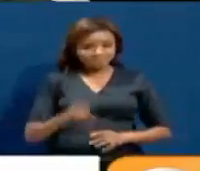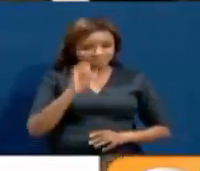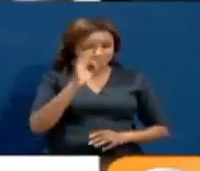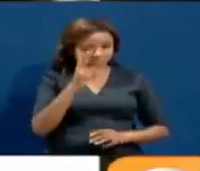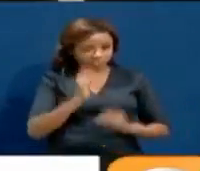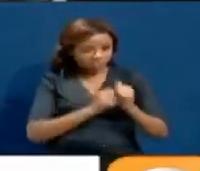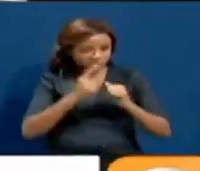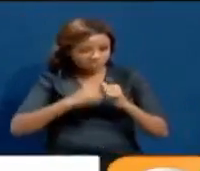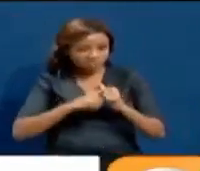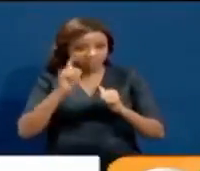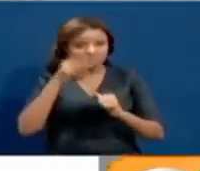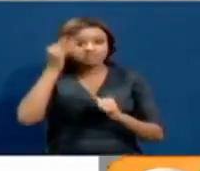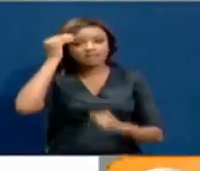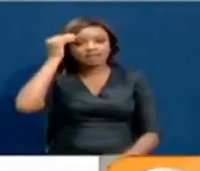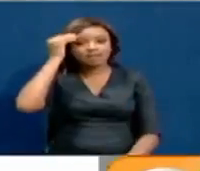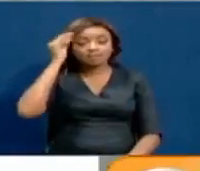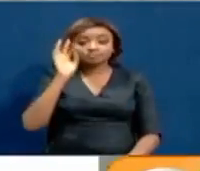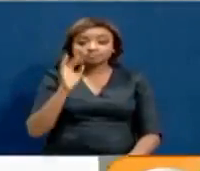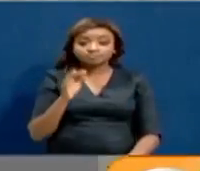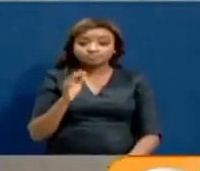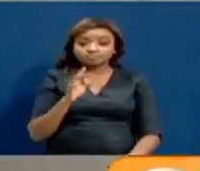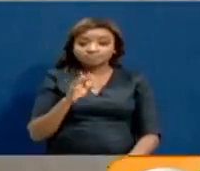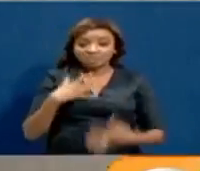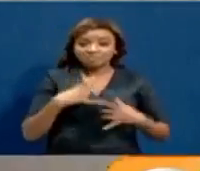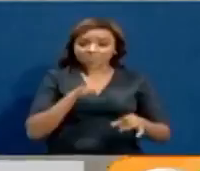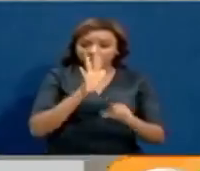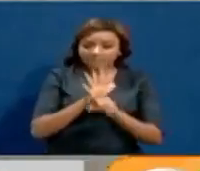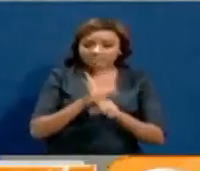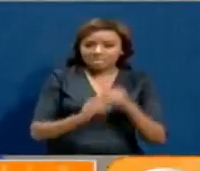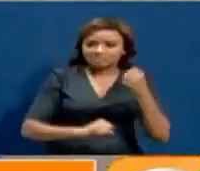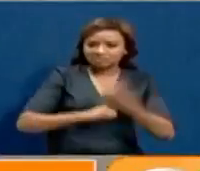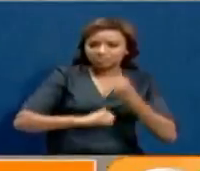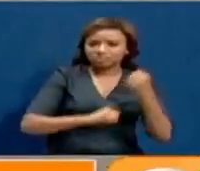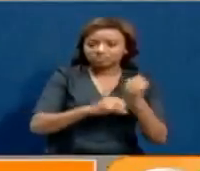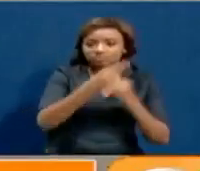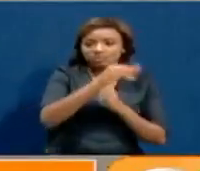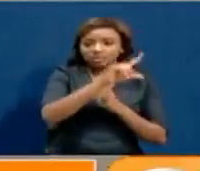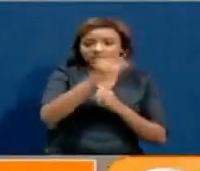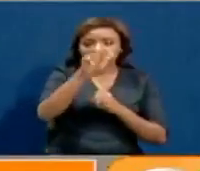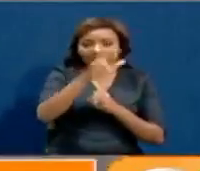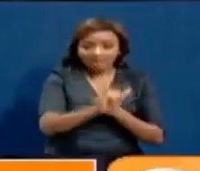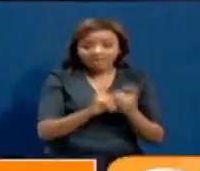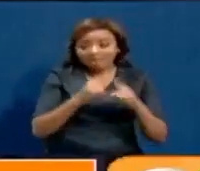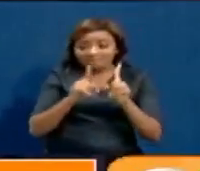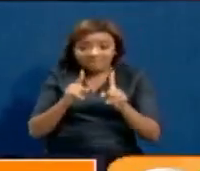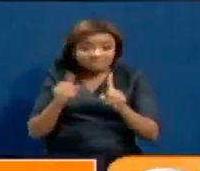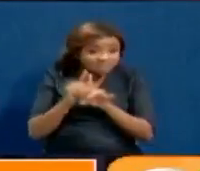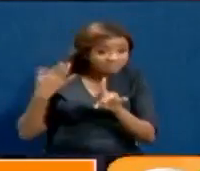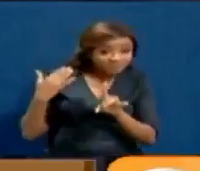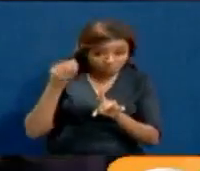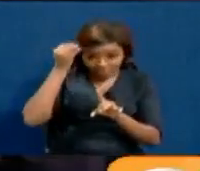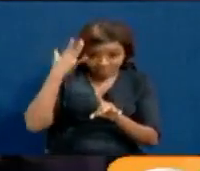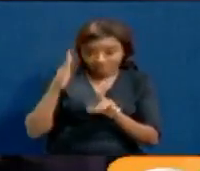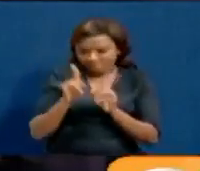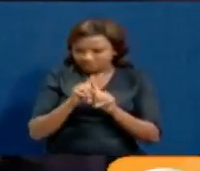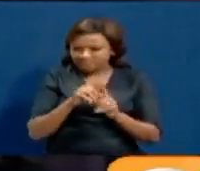2016 was anything to go by. The popular vote went to Hillary, but yet President Donald Trump won the election. So we're